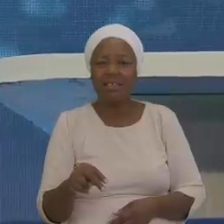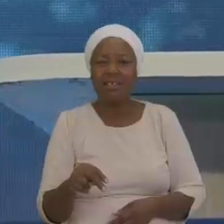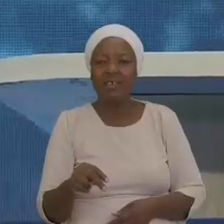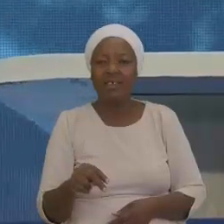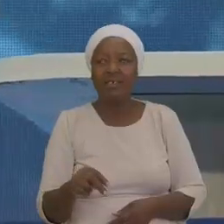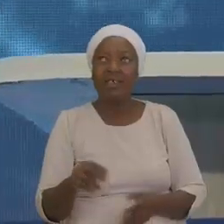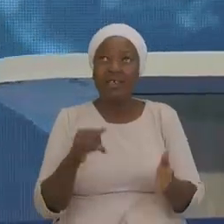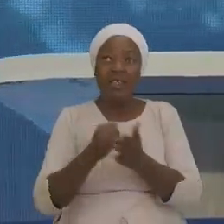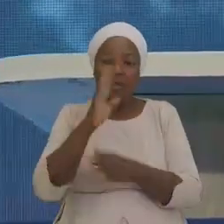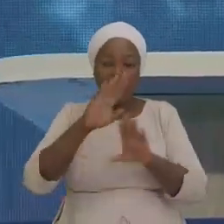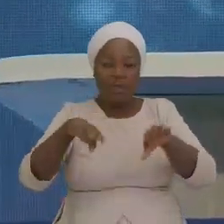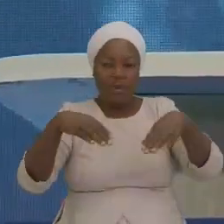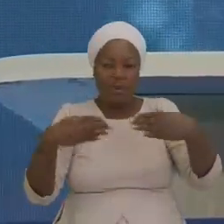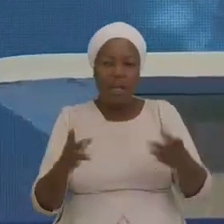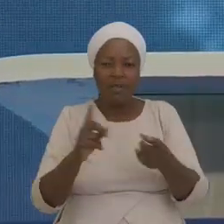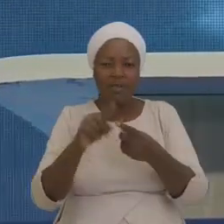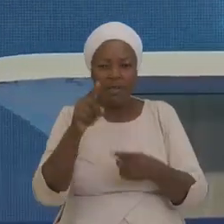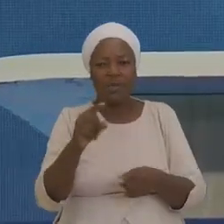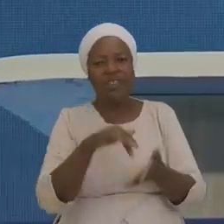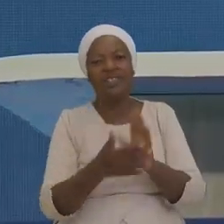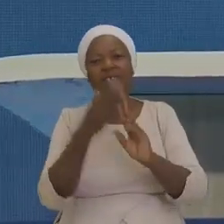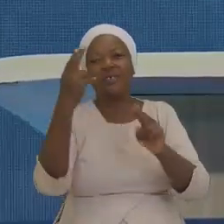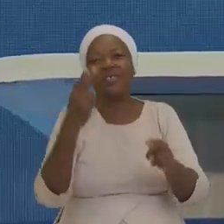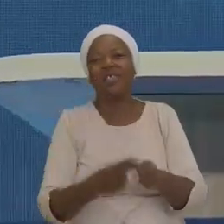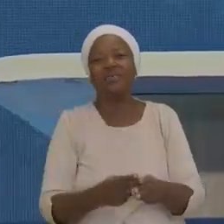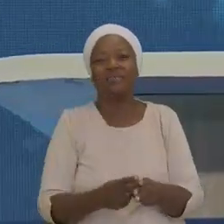it will be supplied unto you.